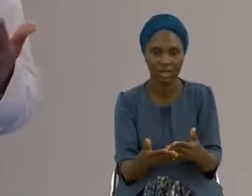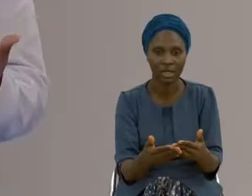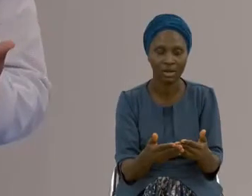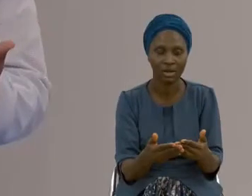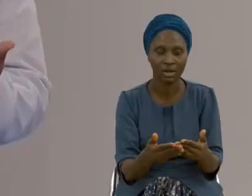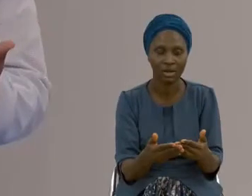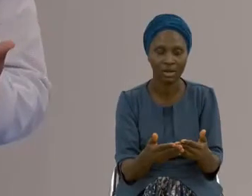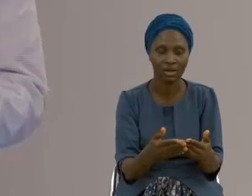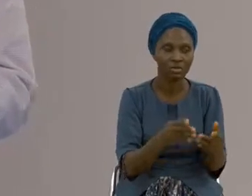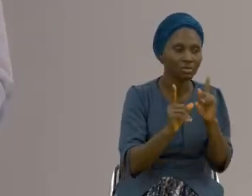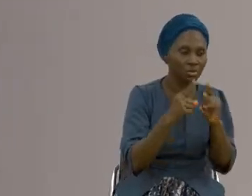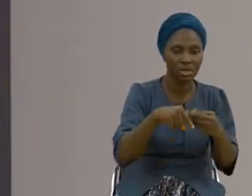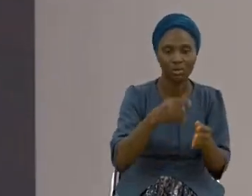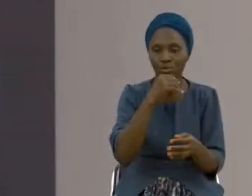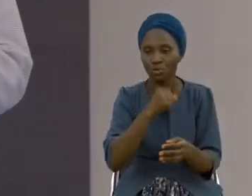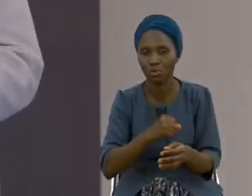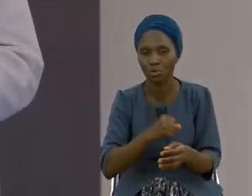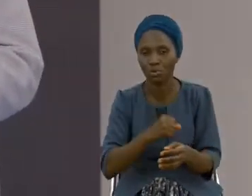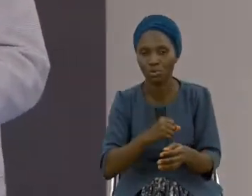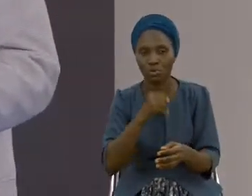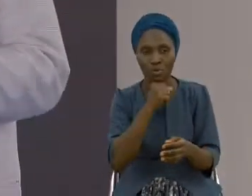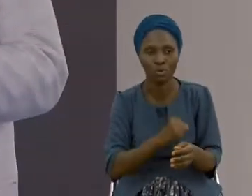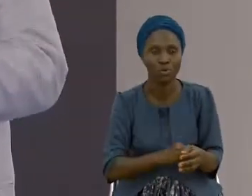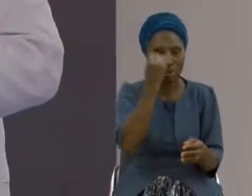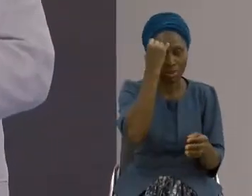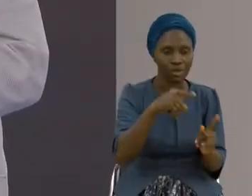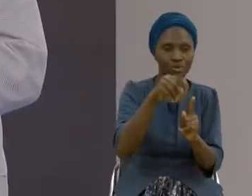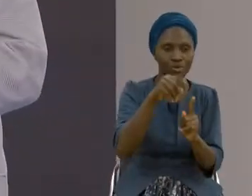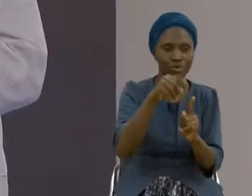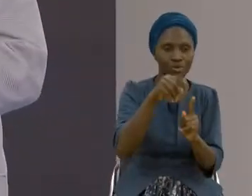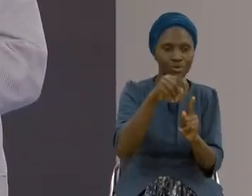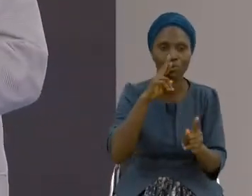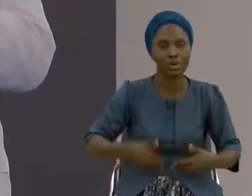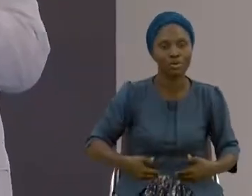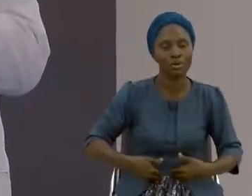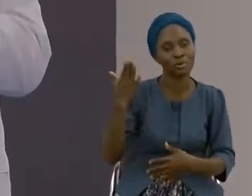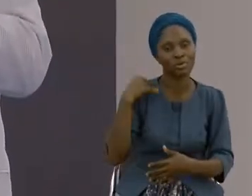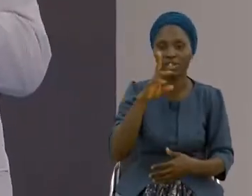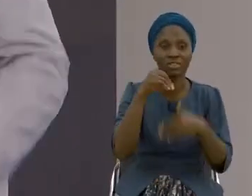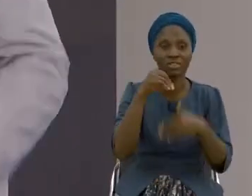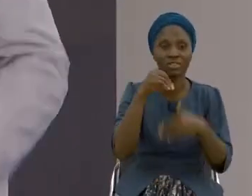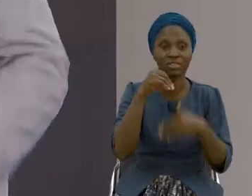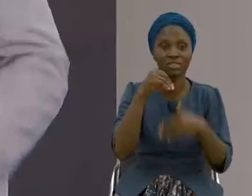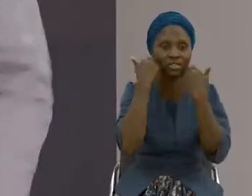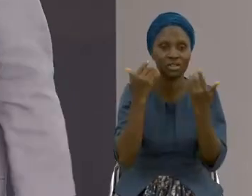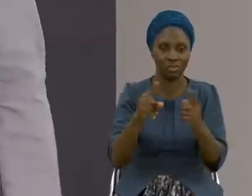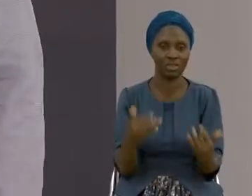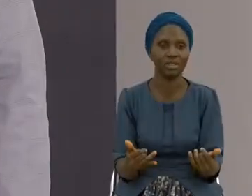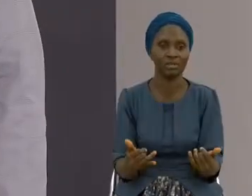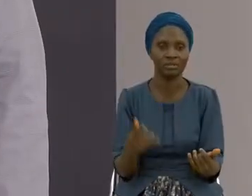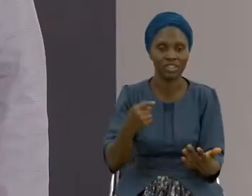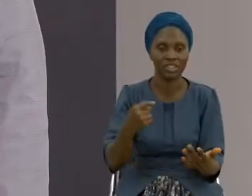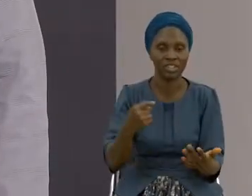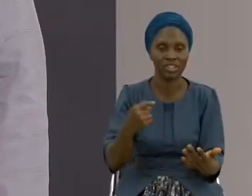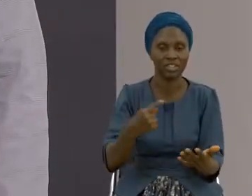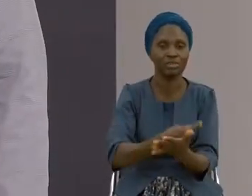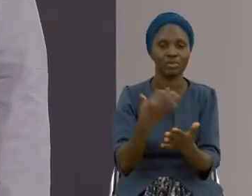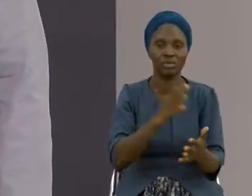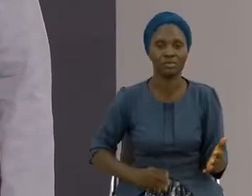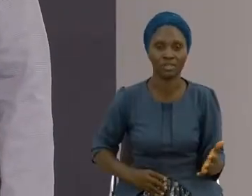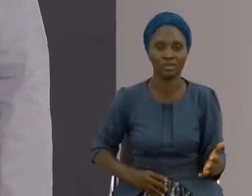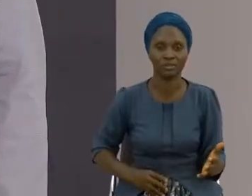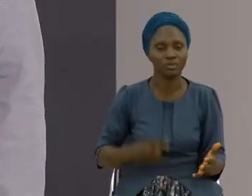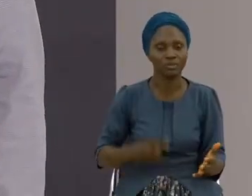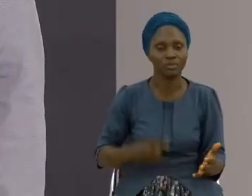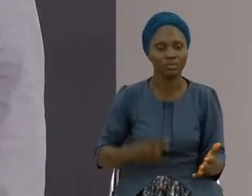ashamed but now the gospel of christ for i am not ashamed of the